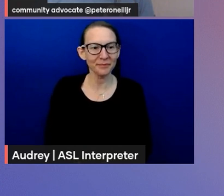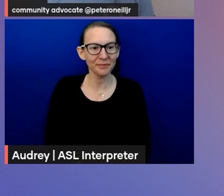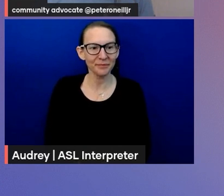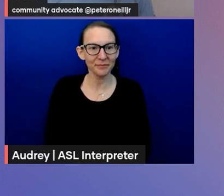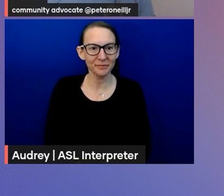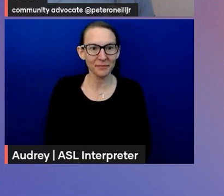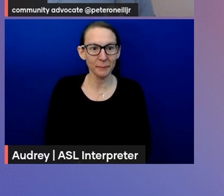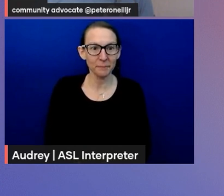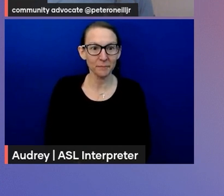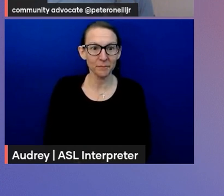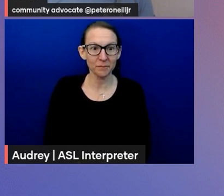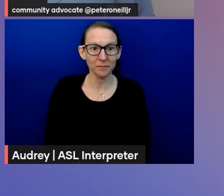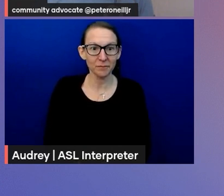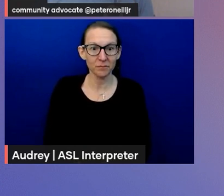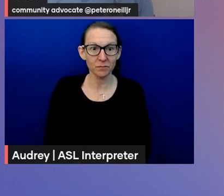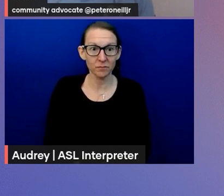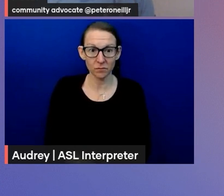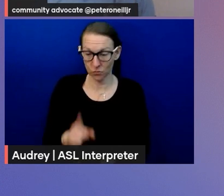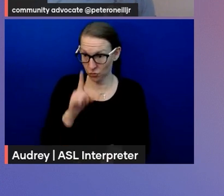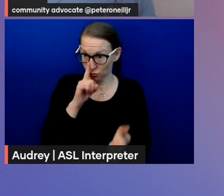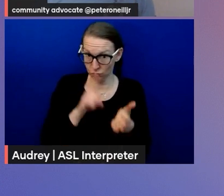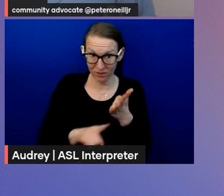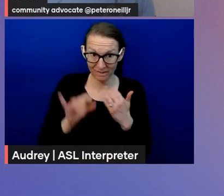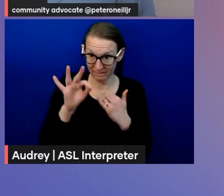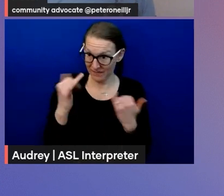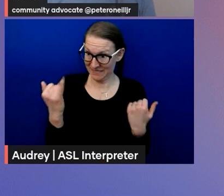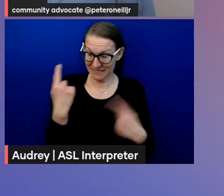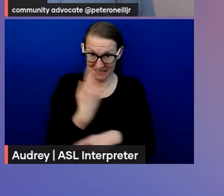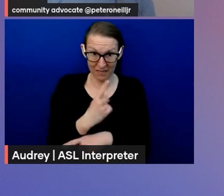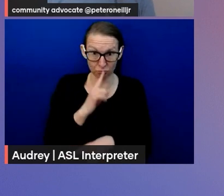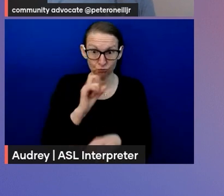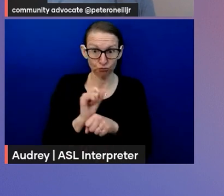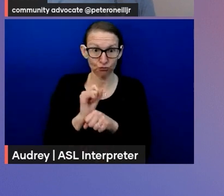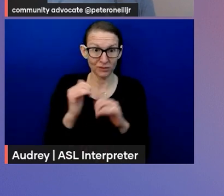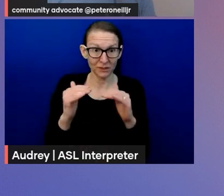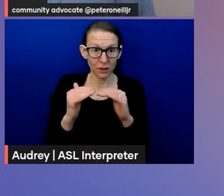if today is equal to,